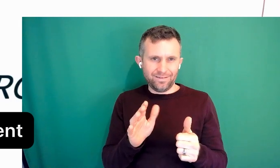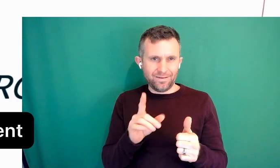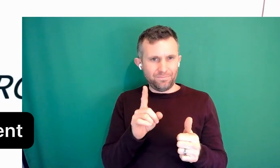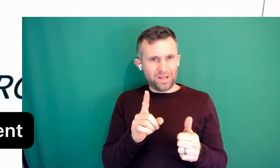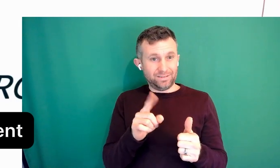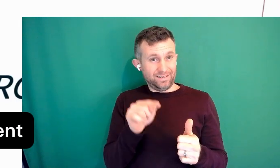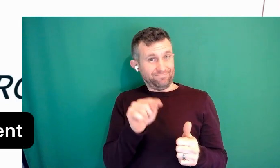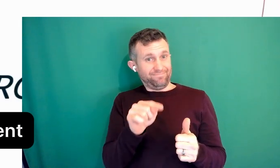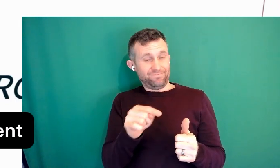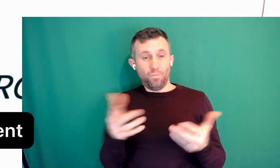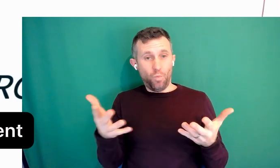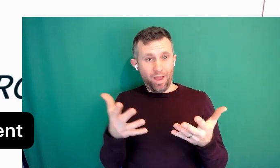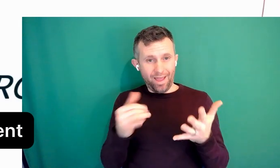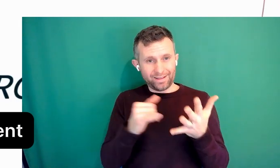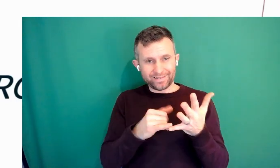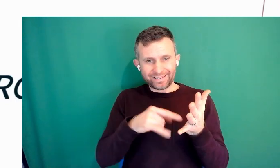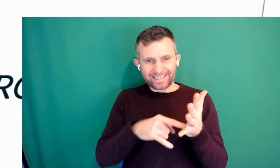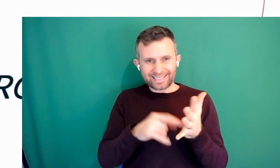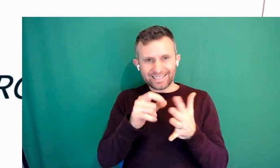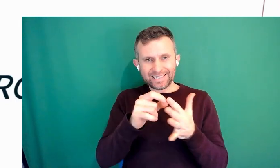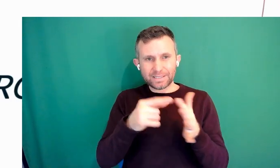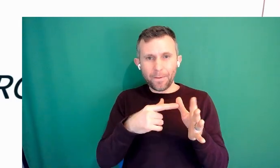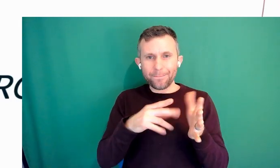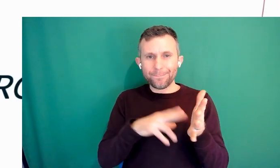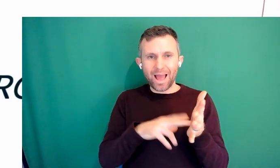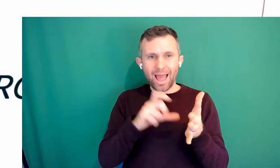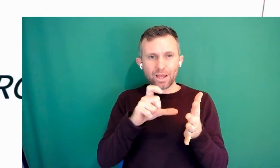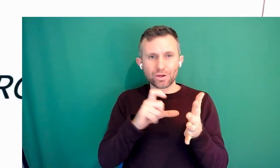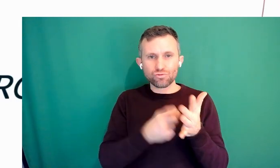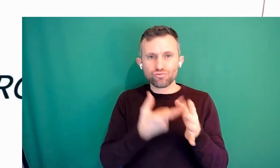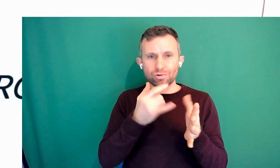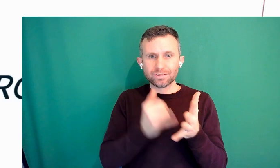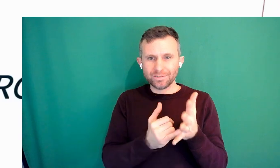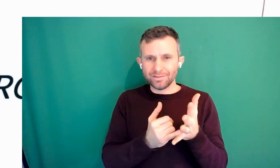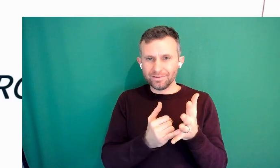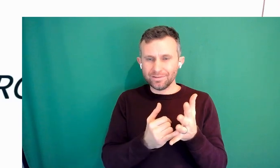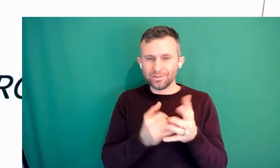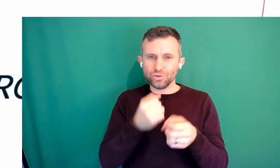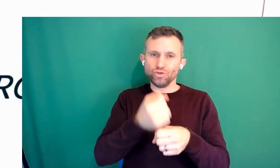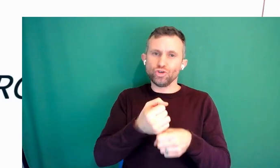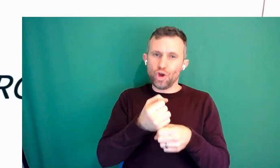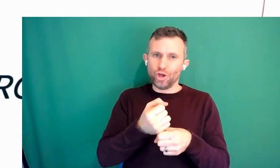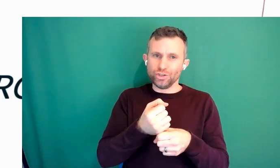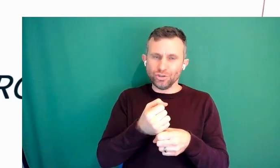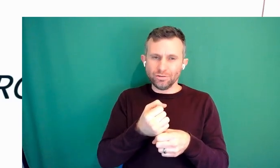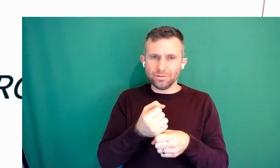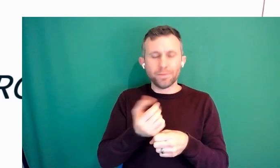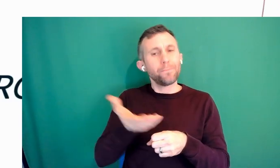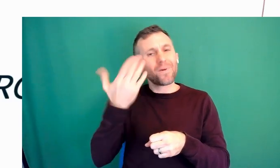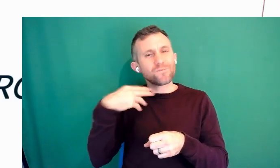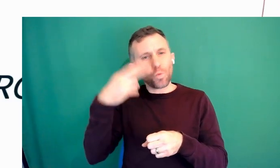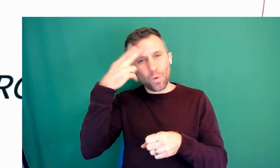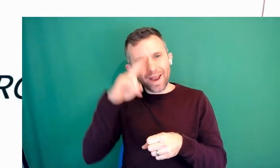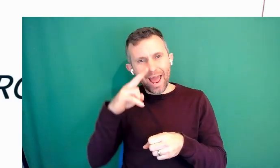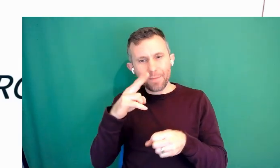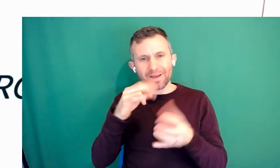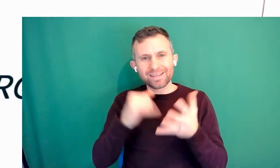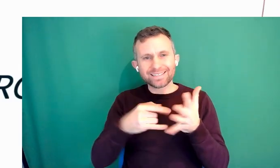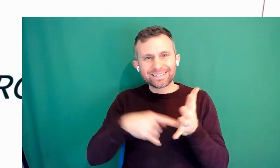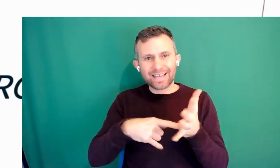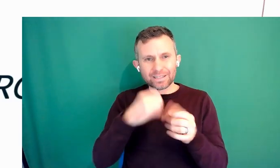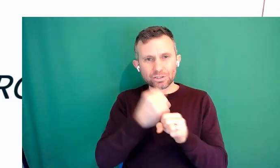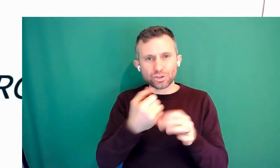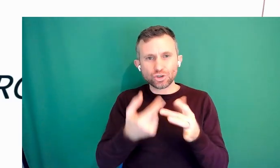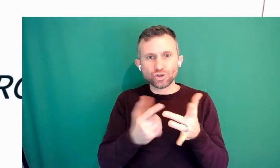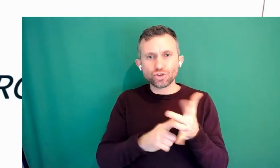off Soane's funerary monument, and it won. First appearing in London, then the rest of the